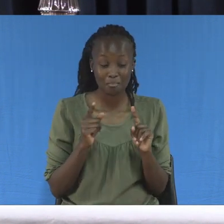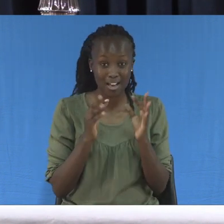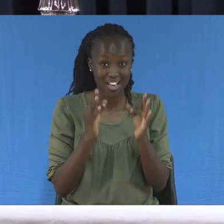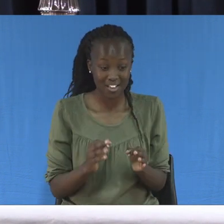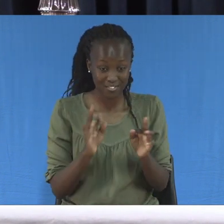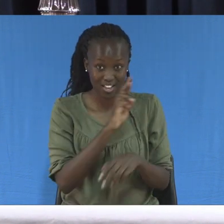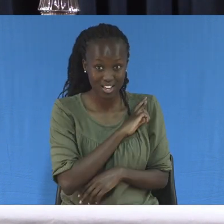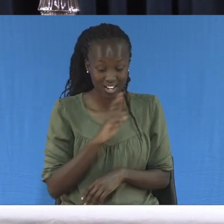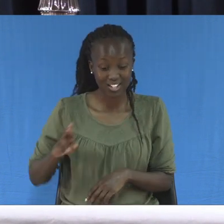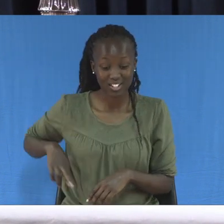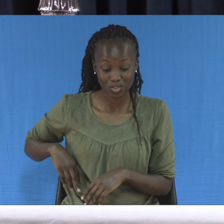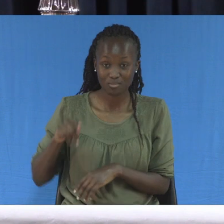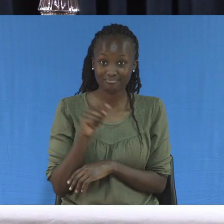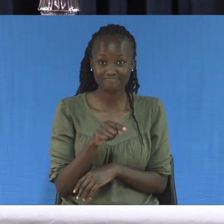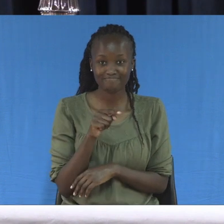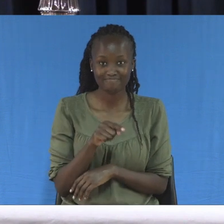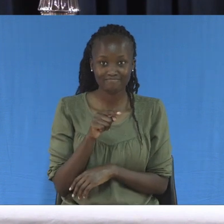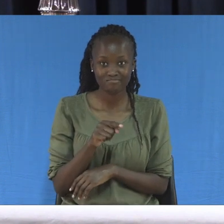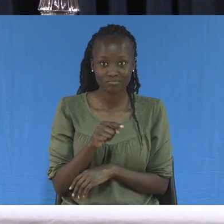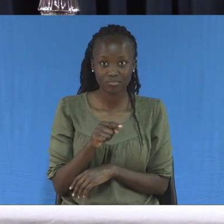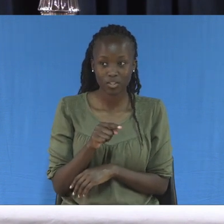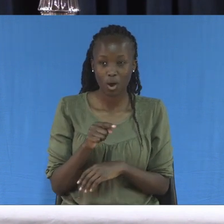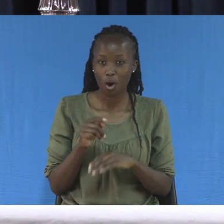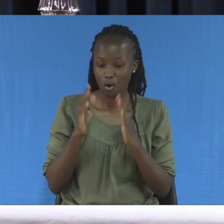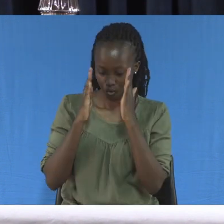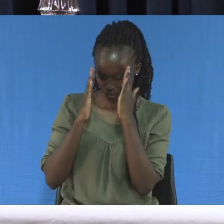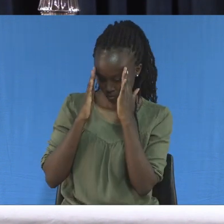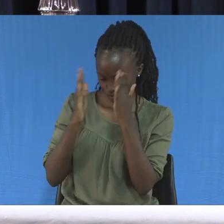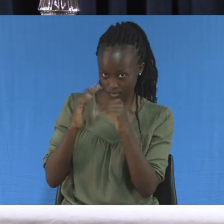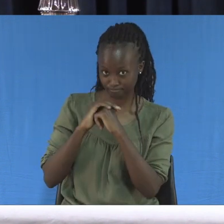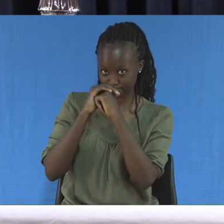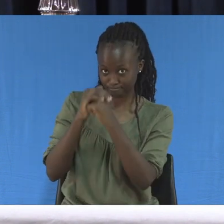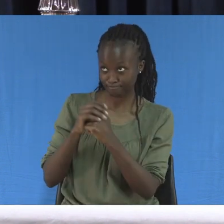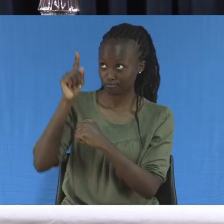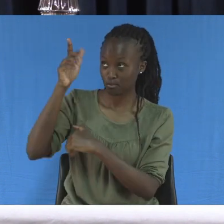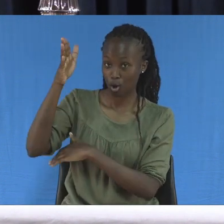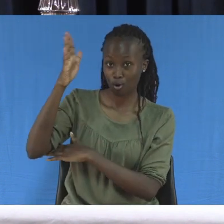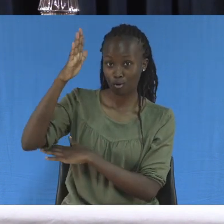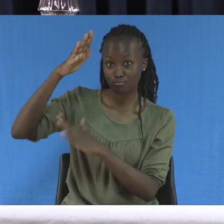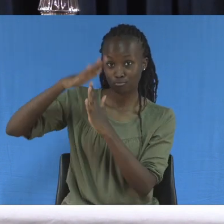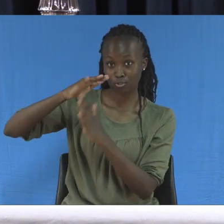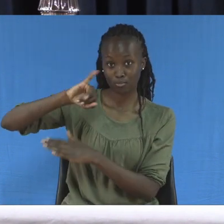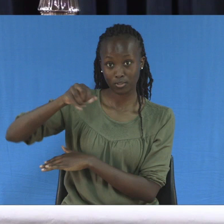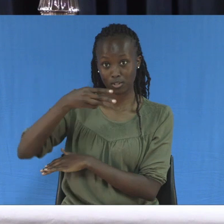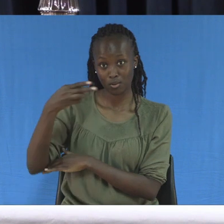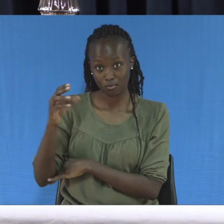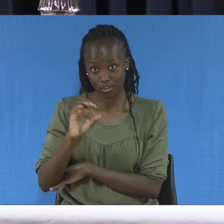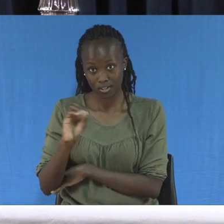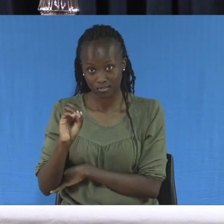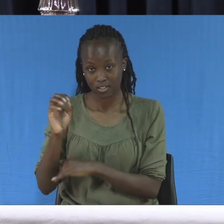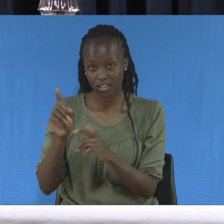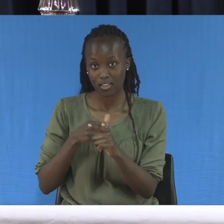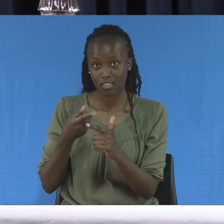as that religion has no homage to God Almighty,